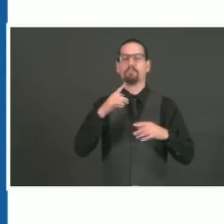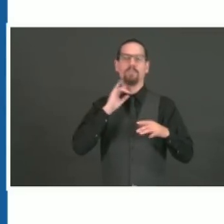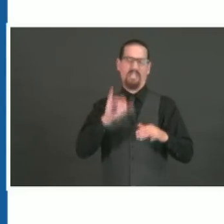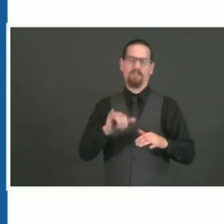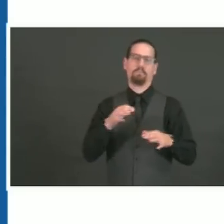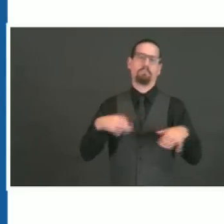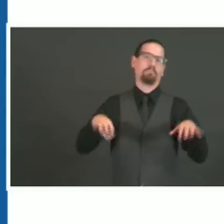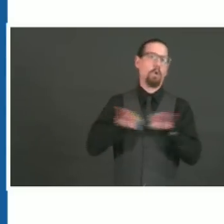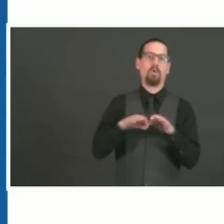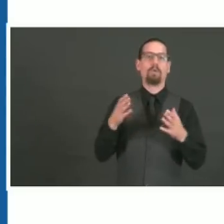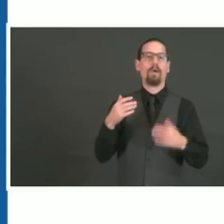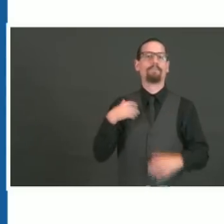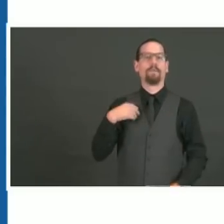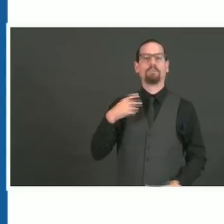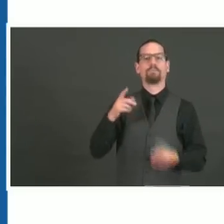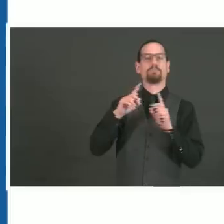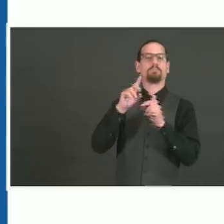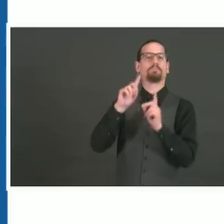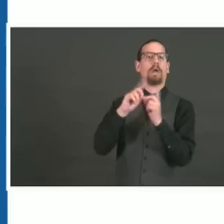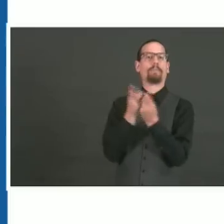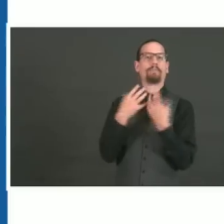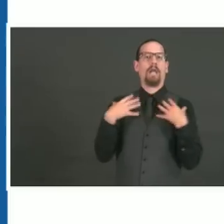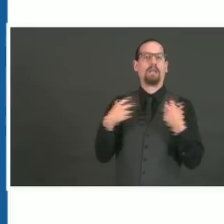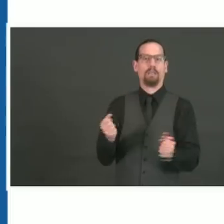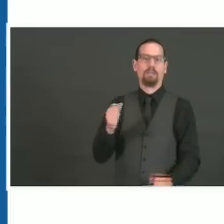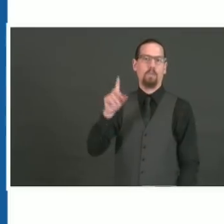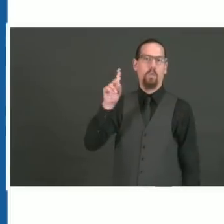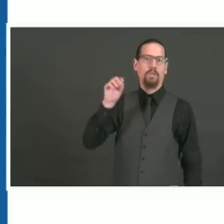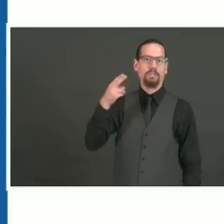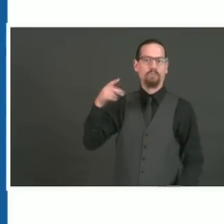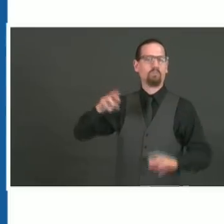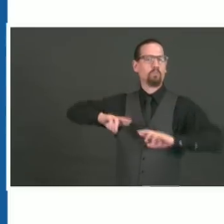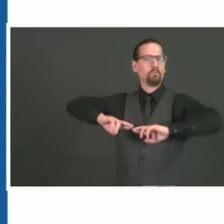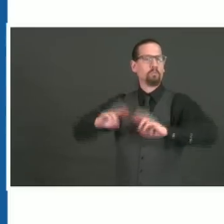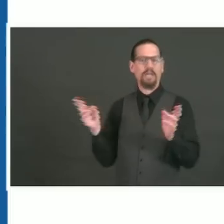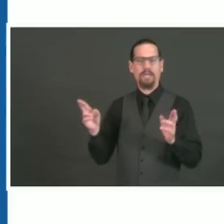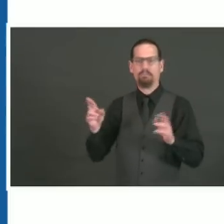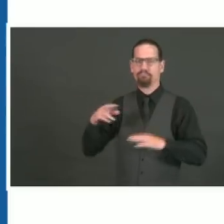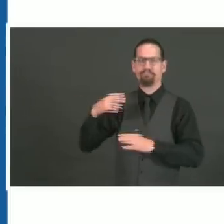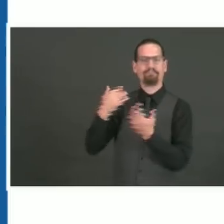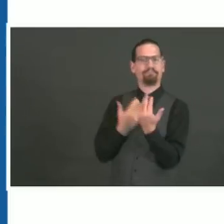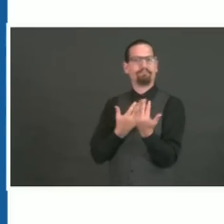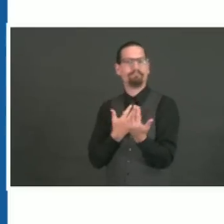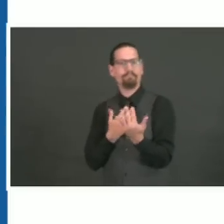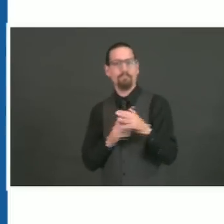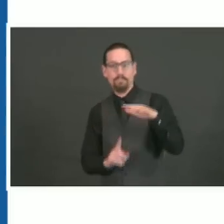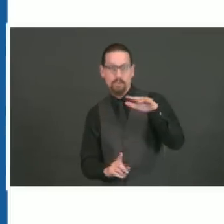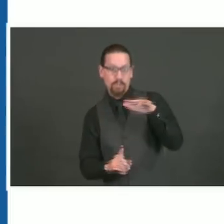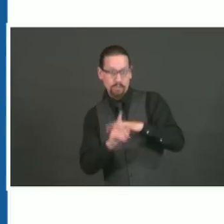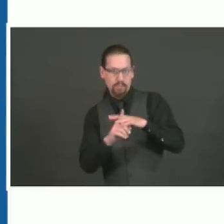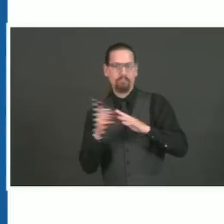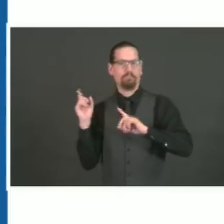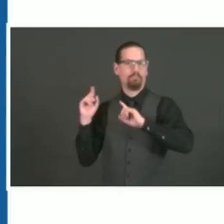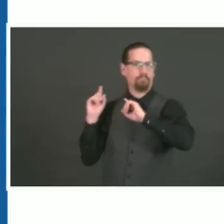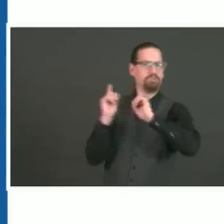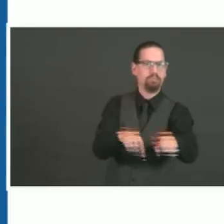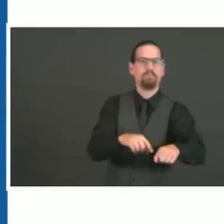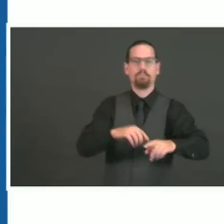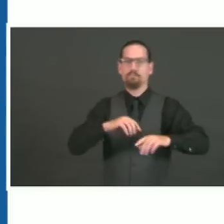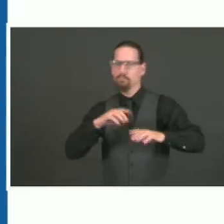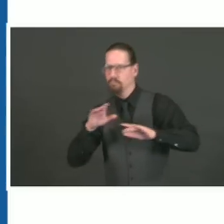we put out a 24-page health protocol playbook designed to help walk you through exactly